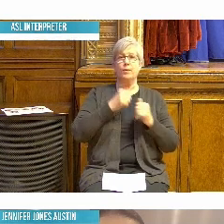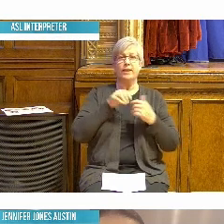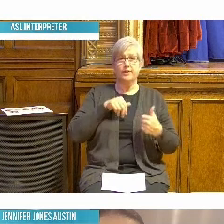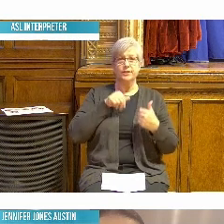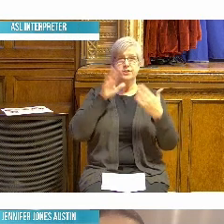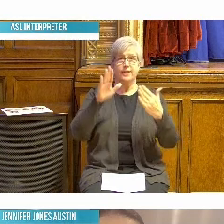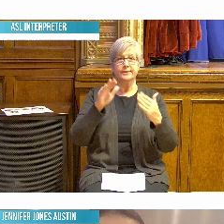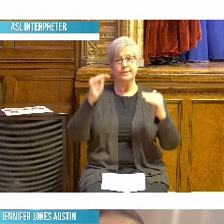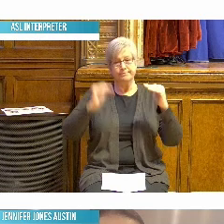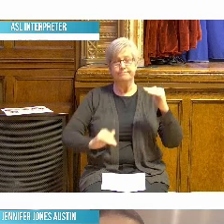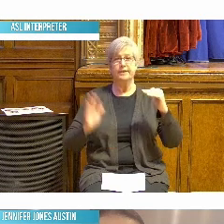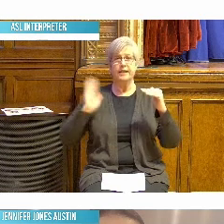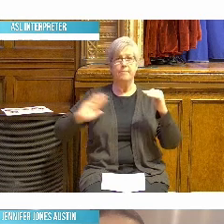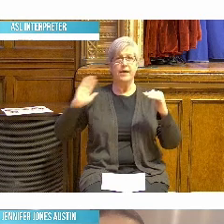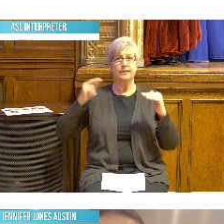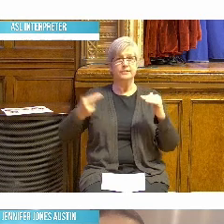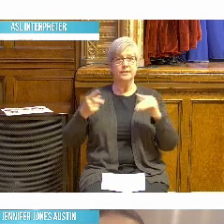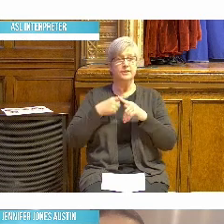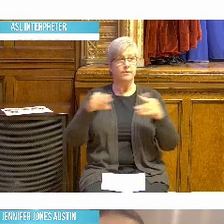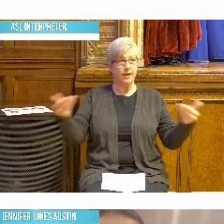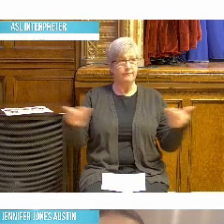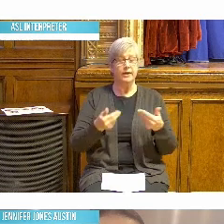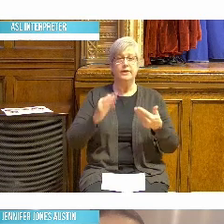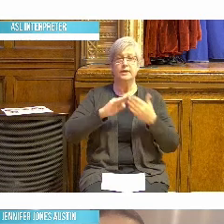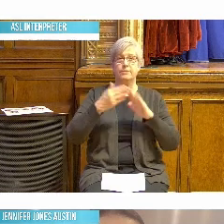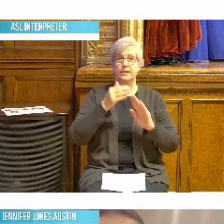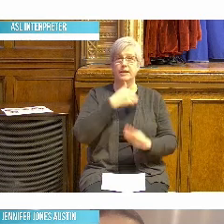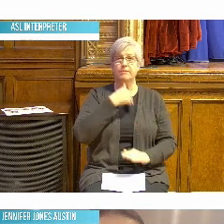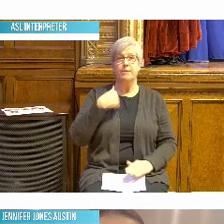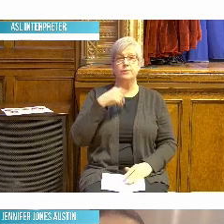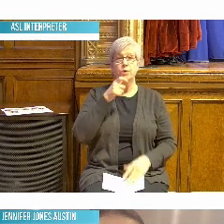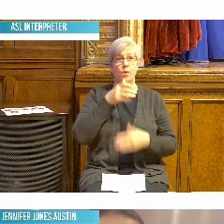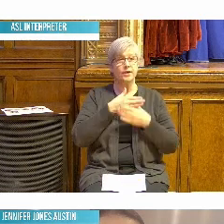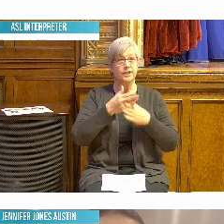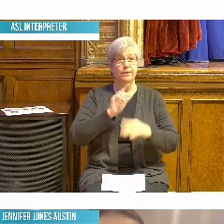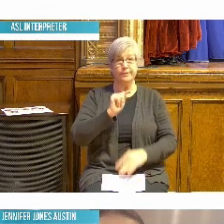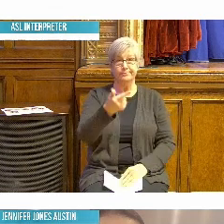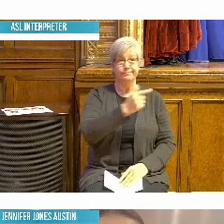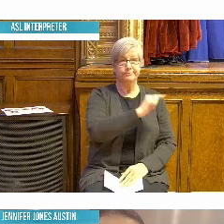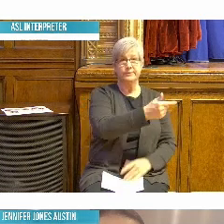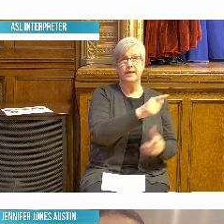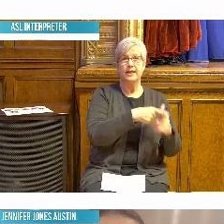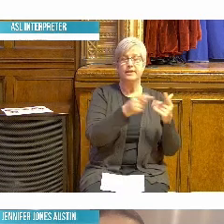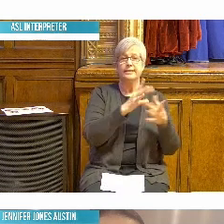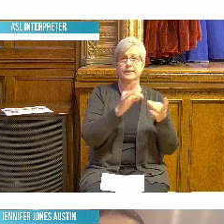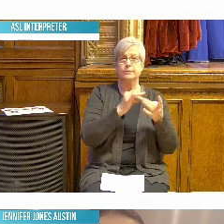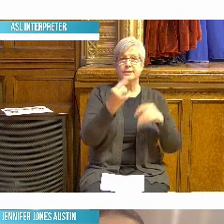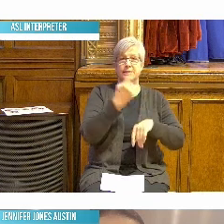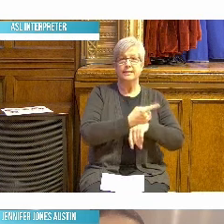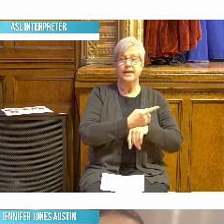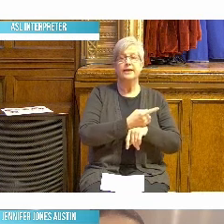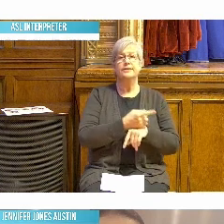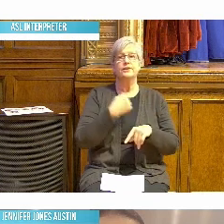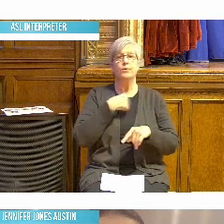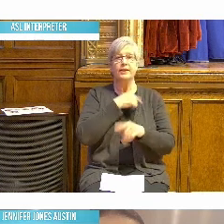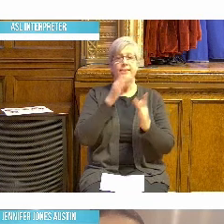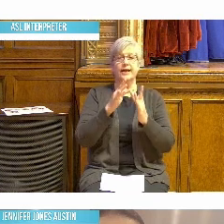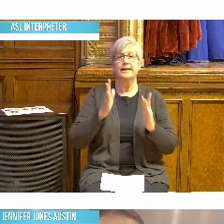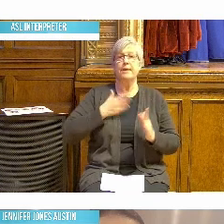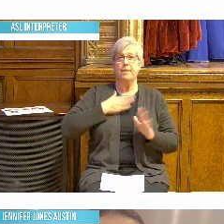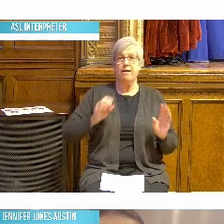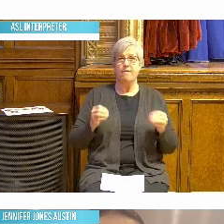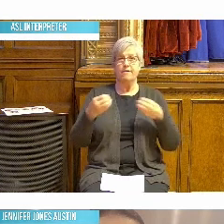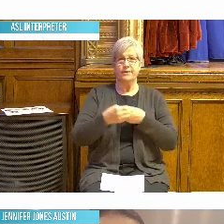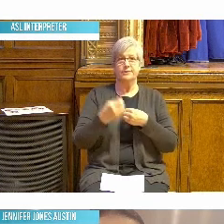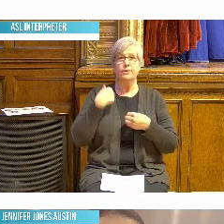the injustices of the past. I invite community members who are sharing their perspectives and testimonies here today to contact my